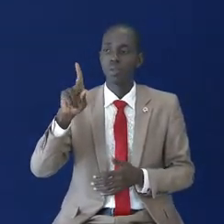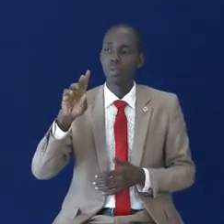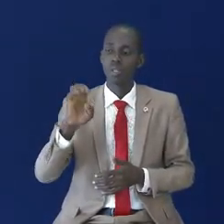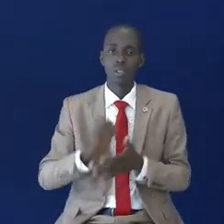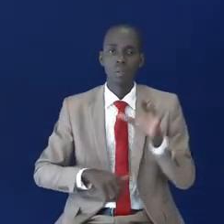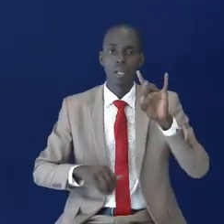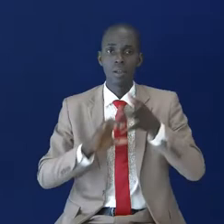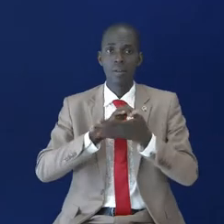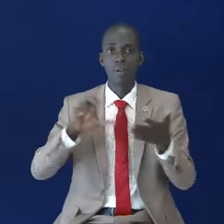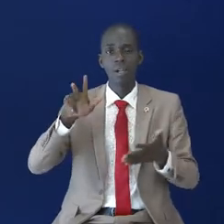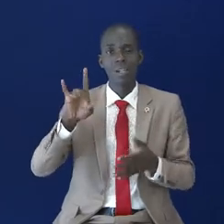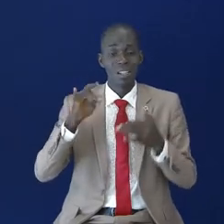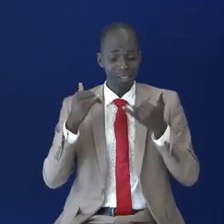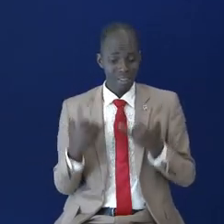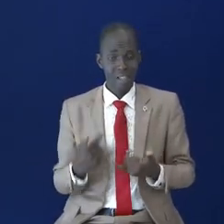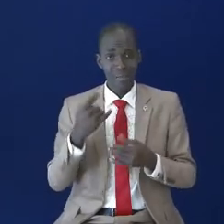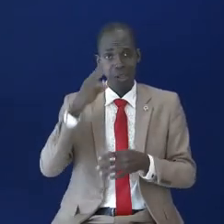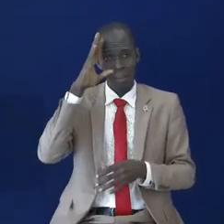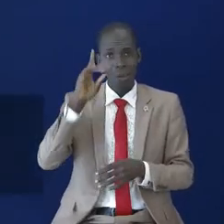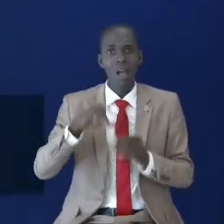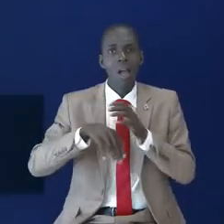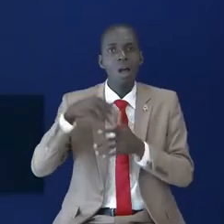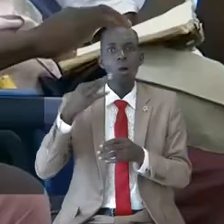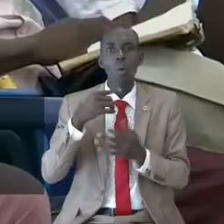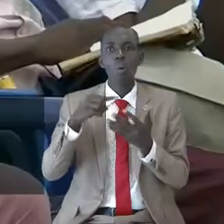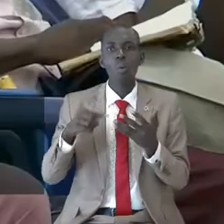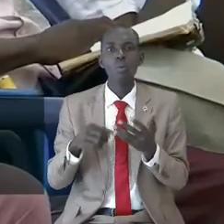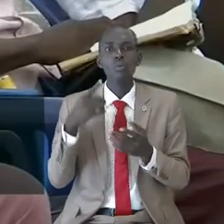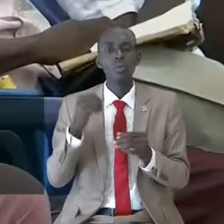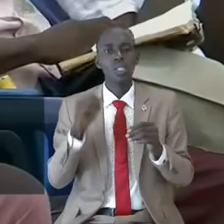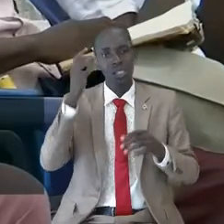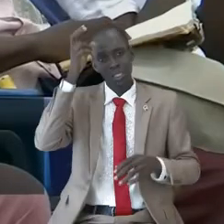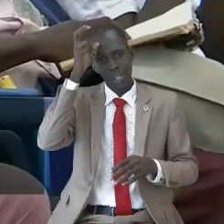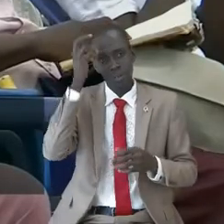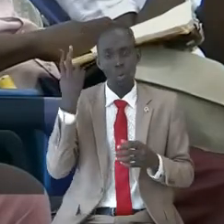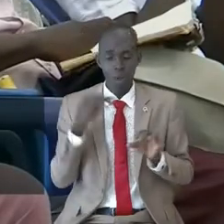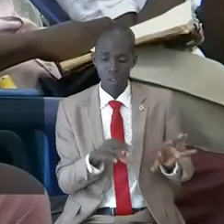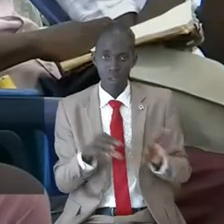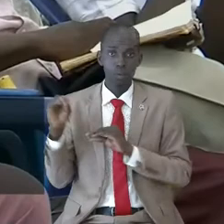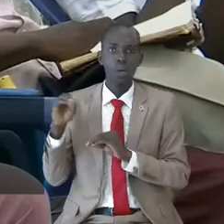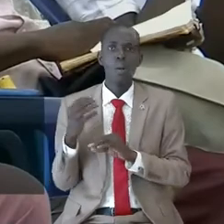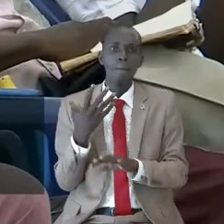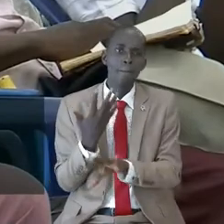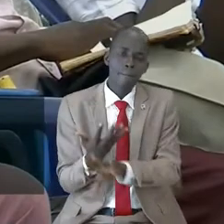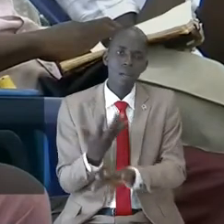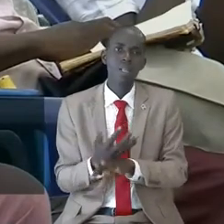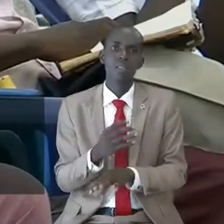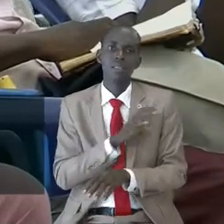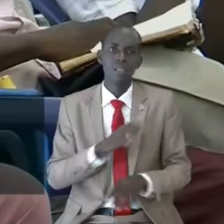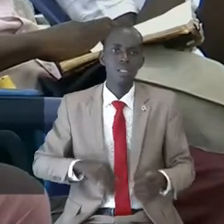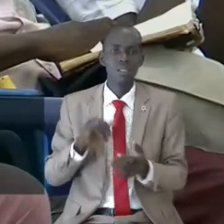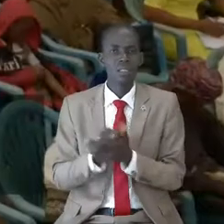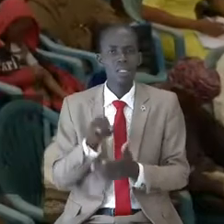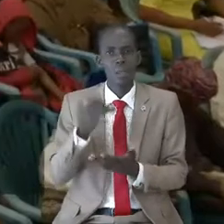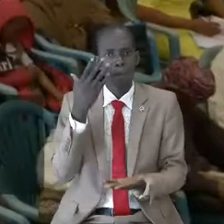verse 38. Now the man out of whom the devils were departed besought him that he might